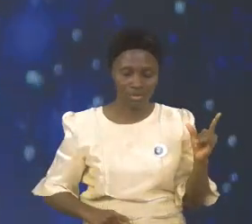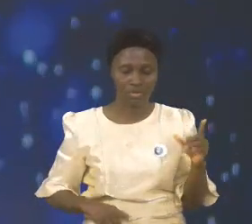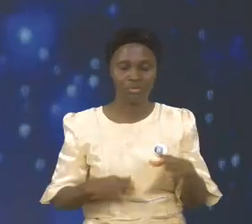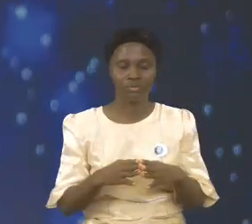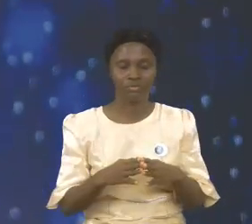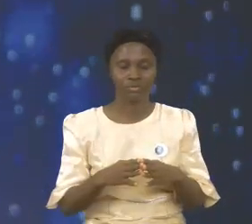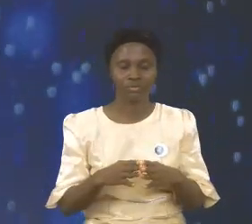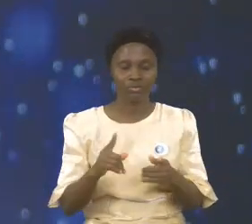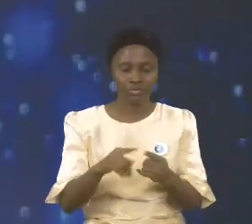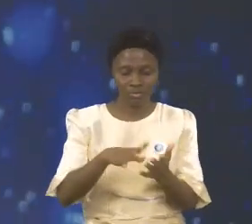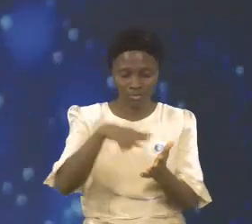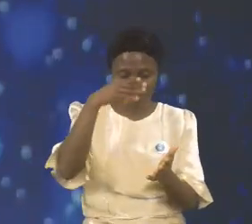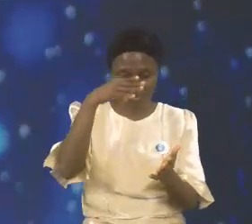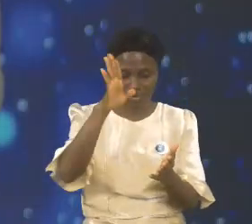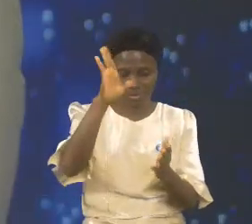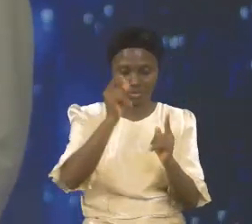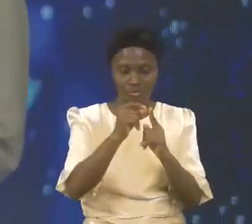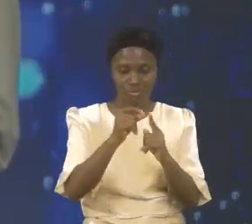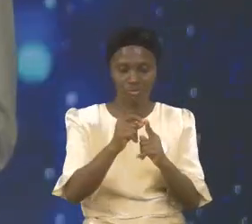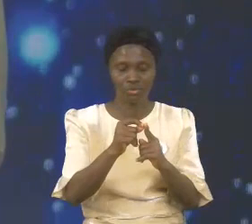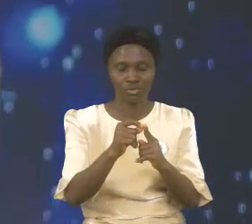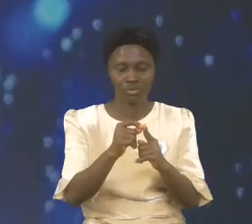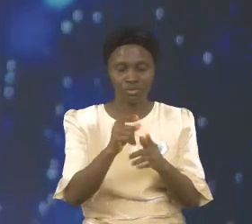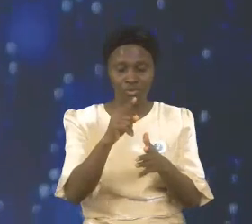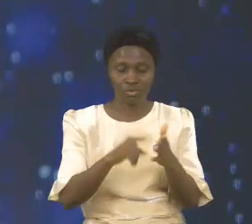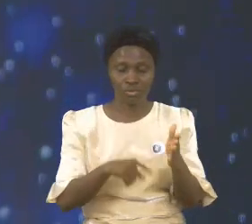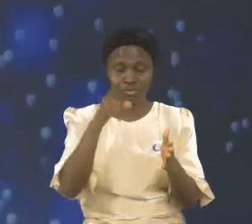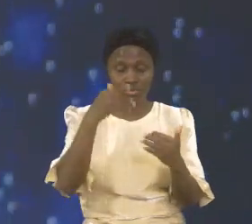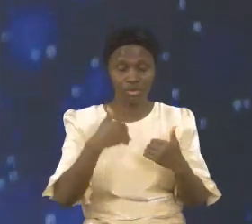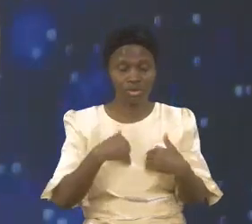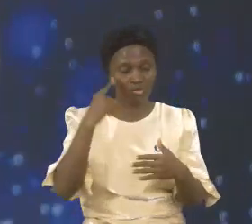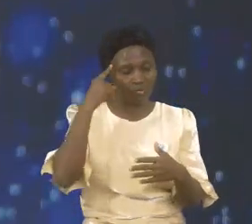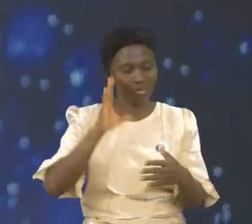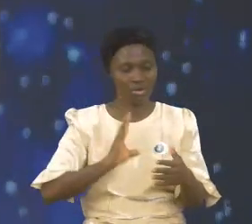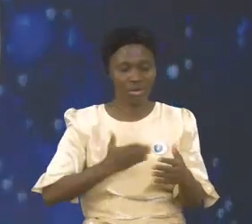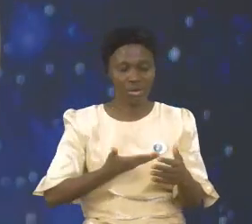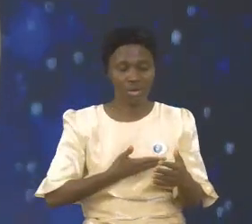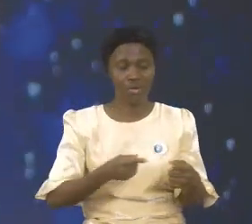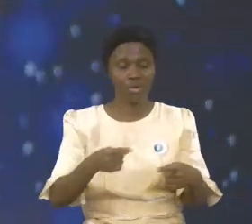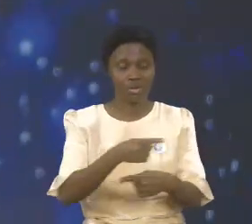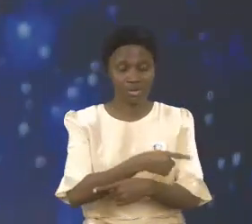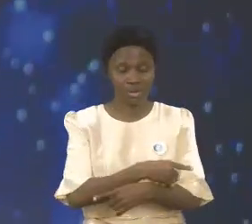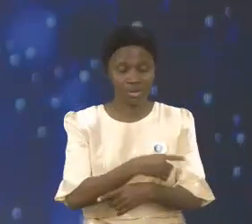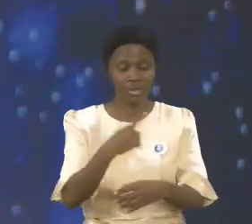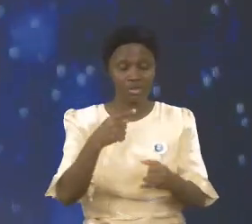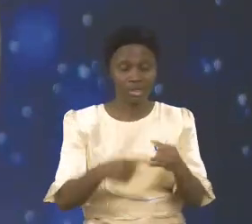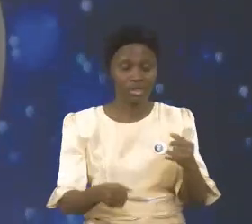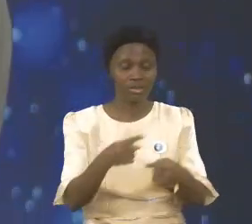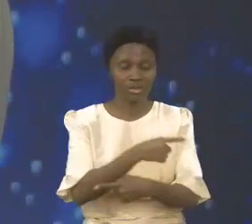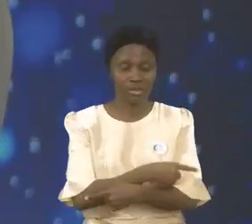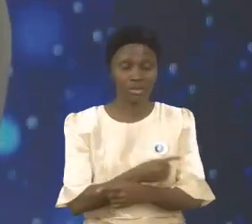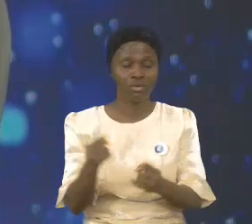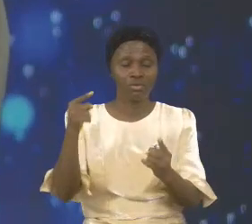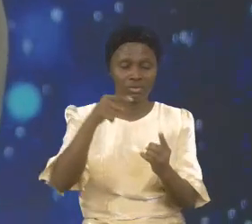your word. What you have for our day, for the last days, until Christ